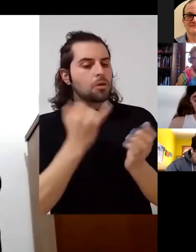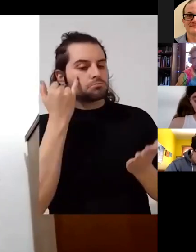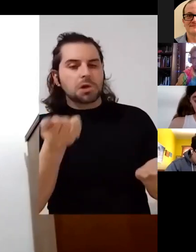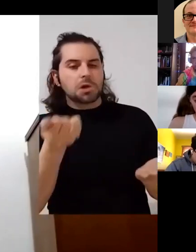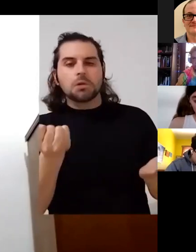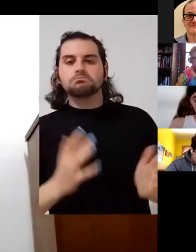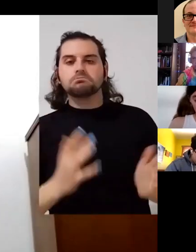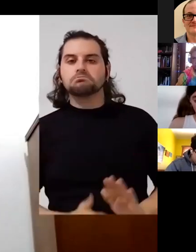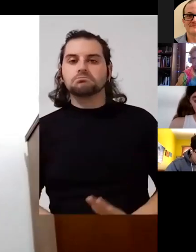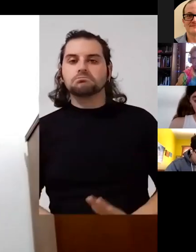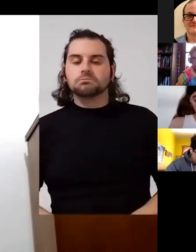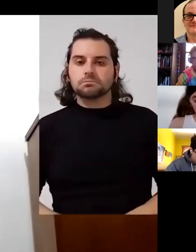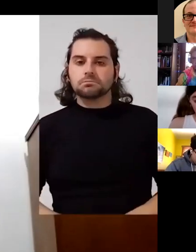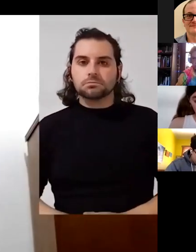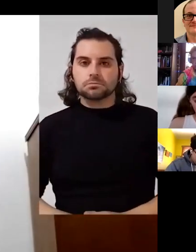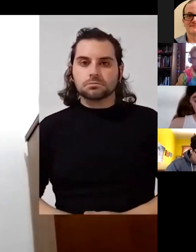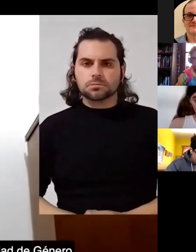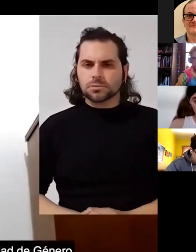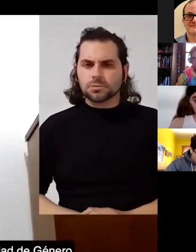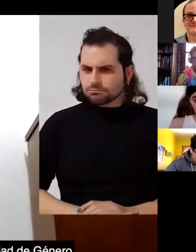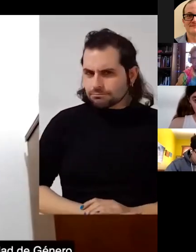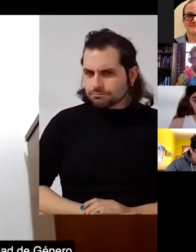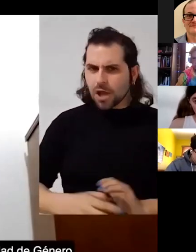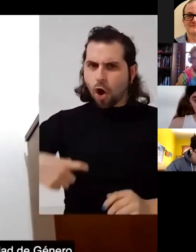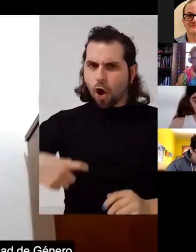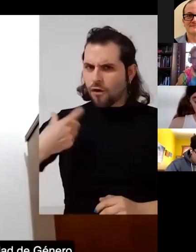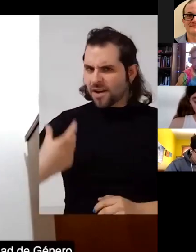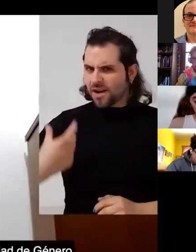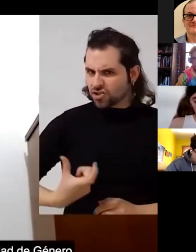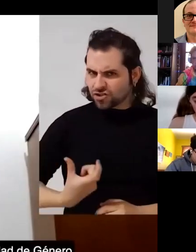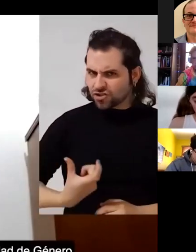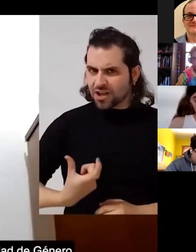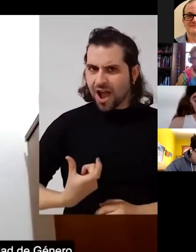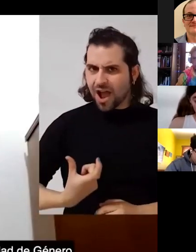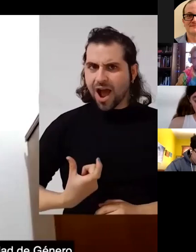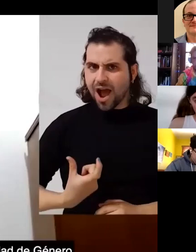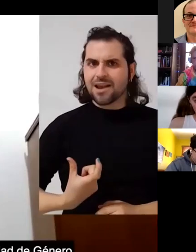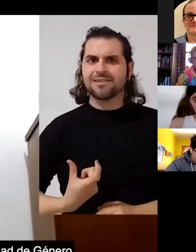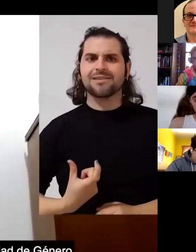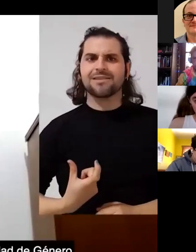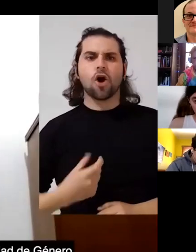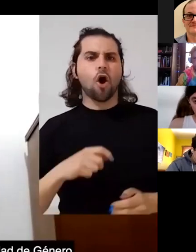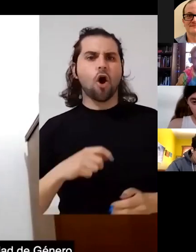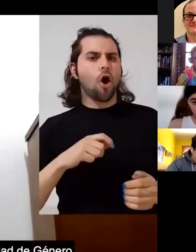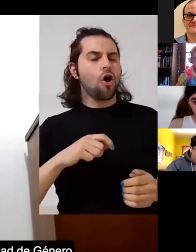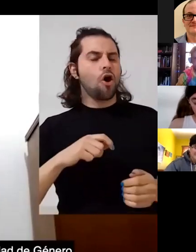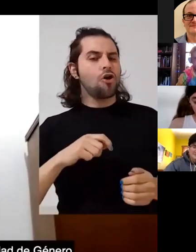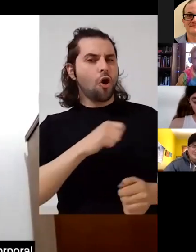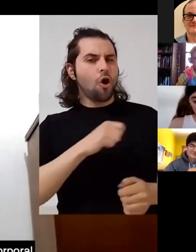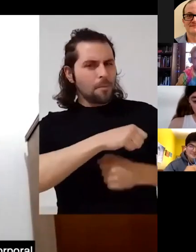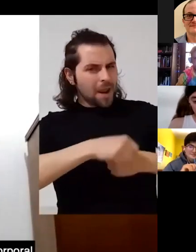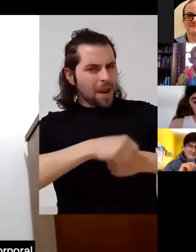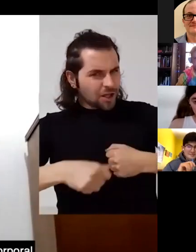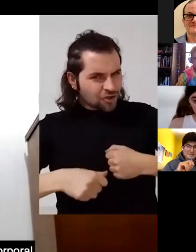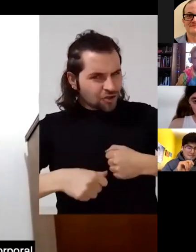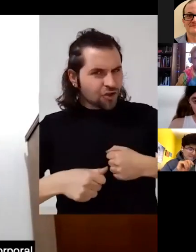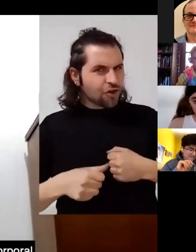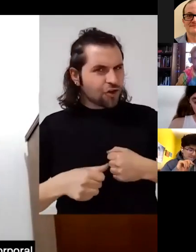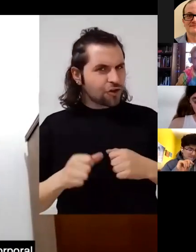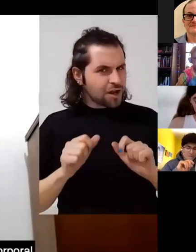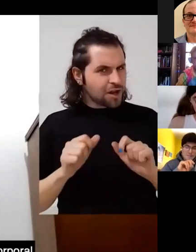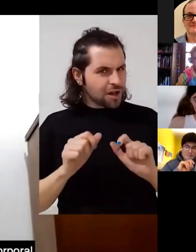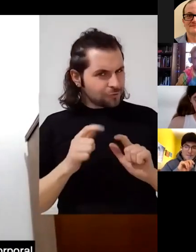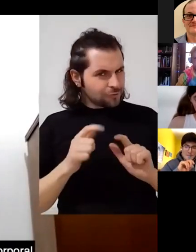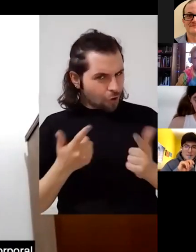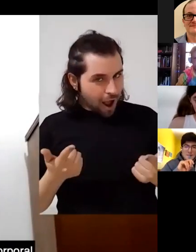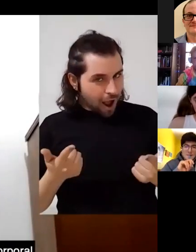red tape issue of the health institution in itself, but rather they do not want to implement the